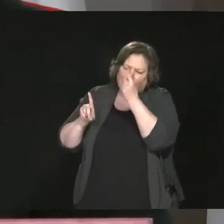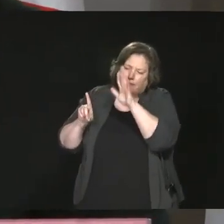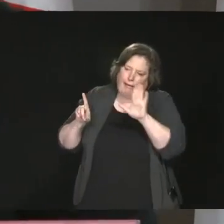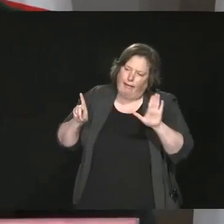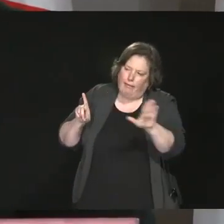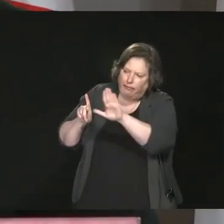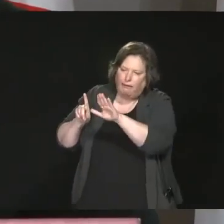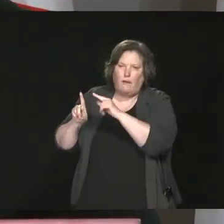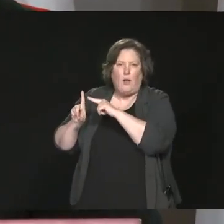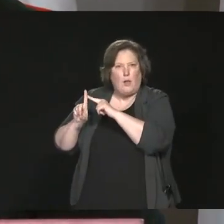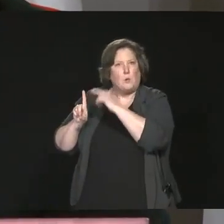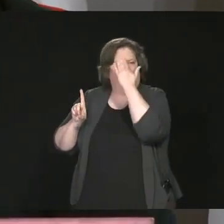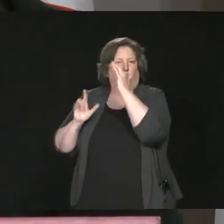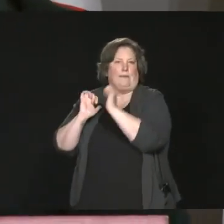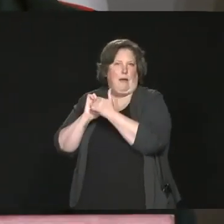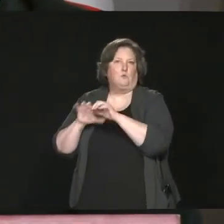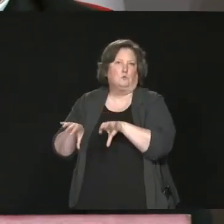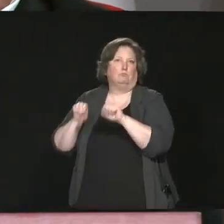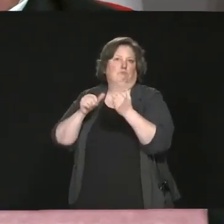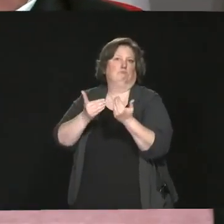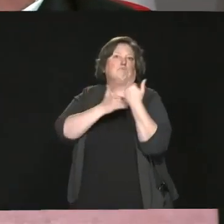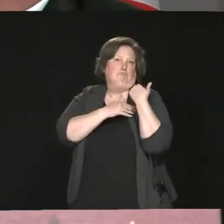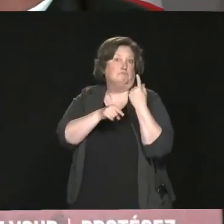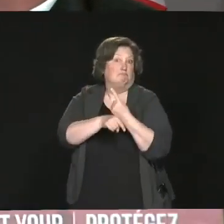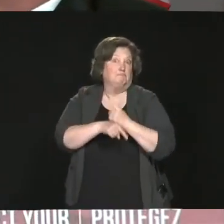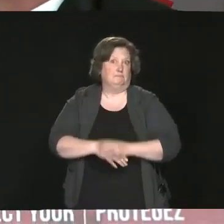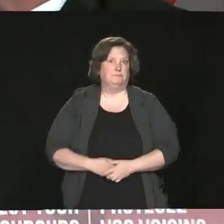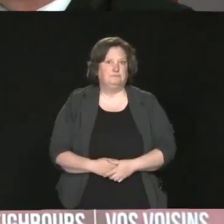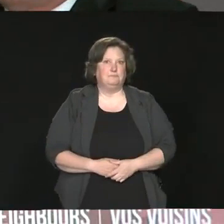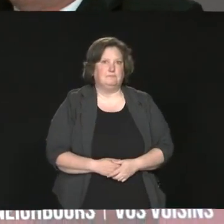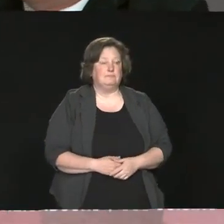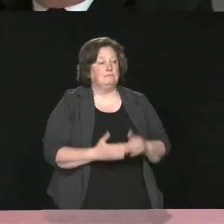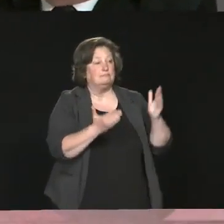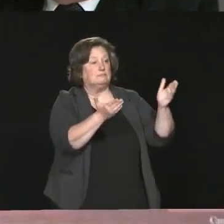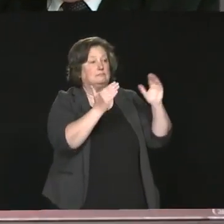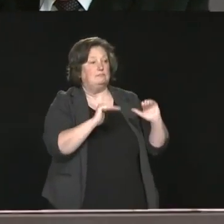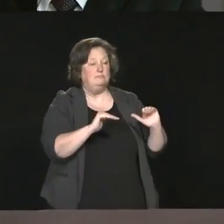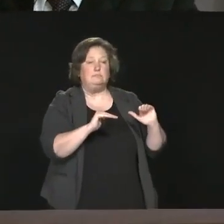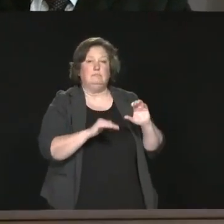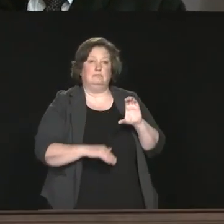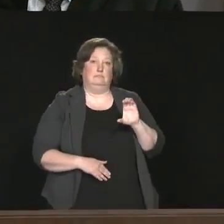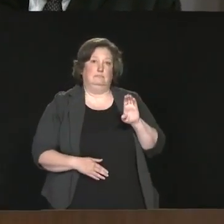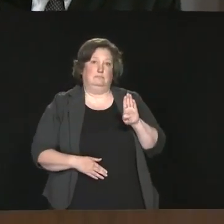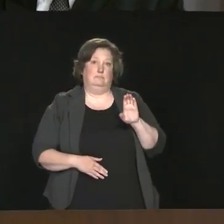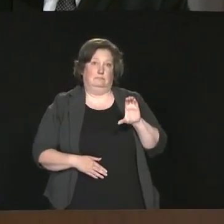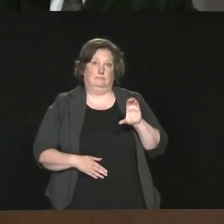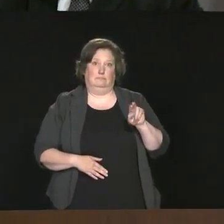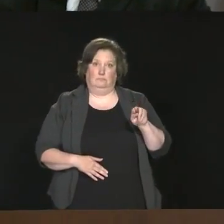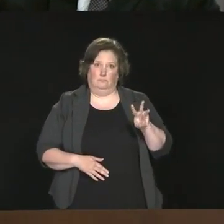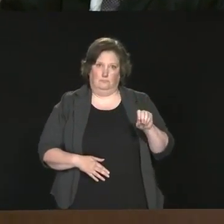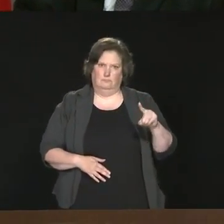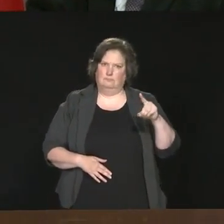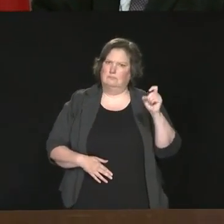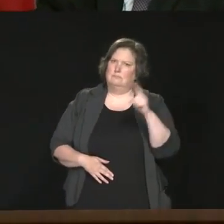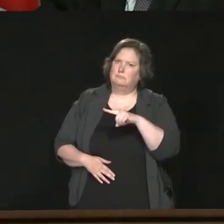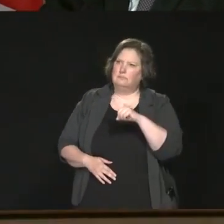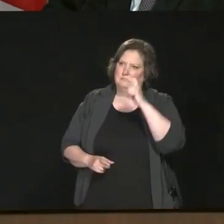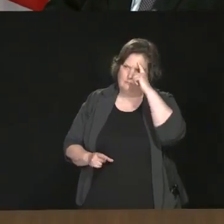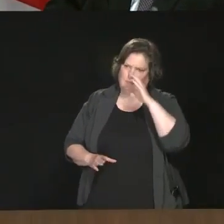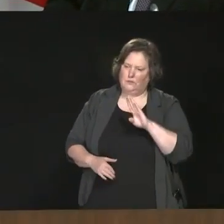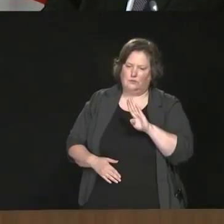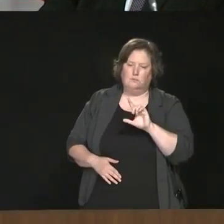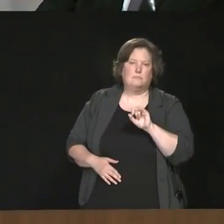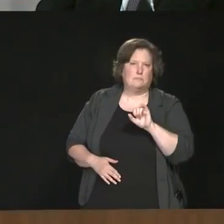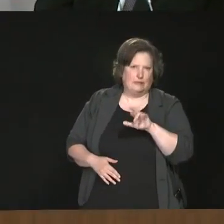Minister. Olivia? Good afternoon. Olivia Stefanovic, CBC News. Minister Blair, I have two questions for you. The first one has to do, again, with